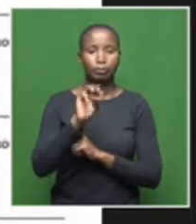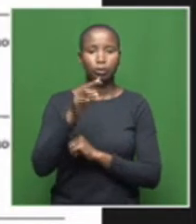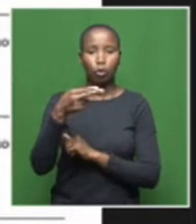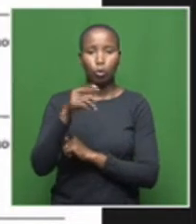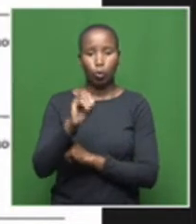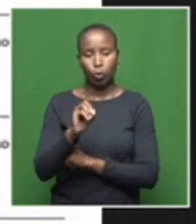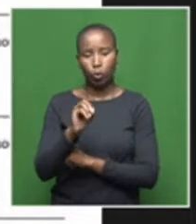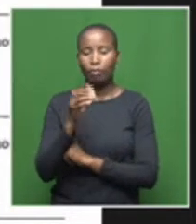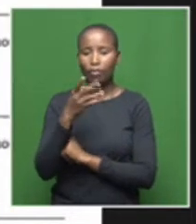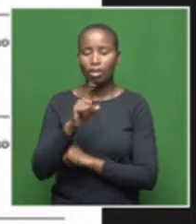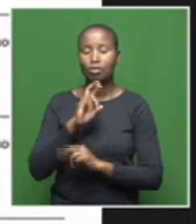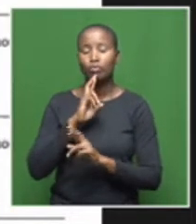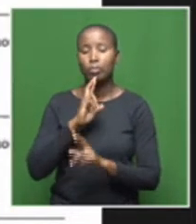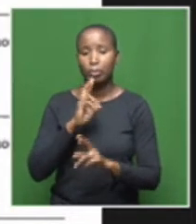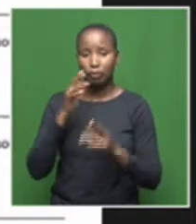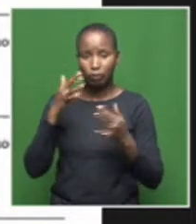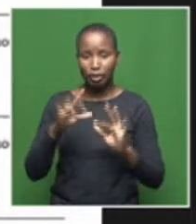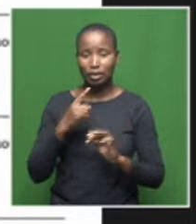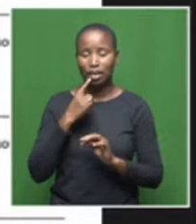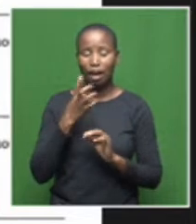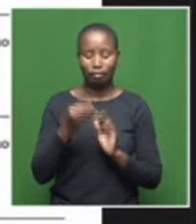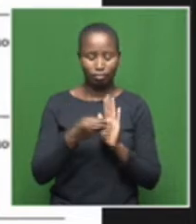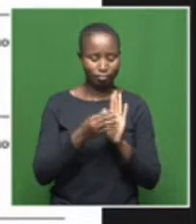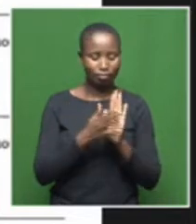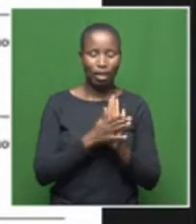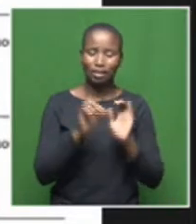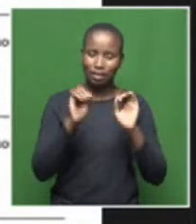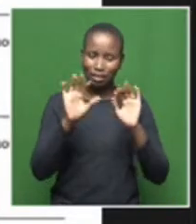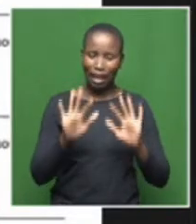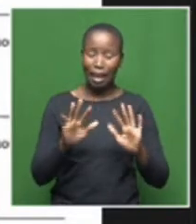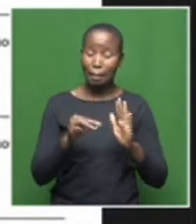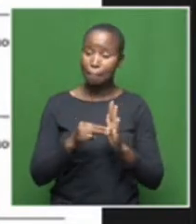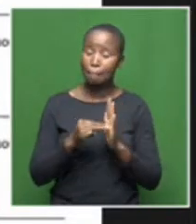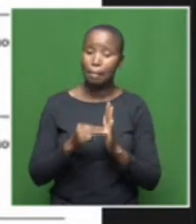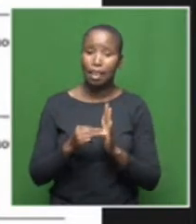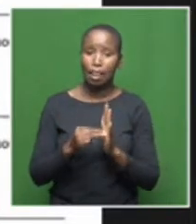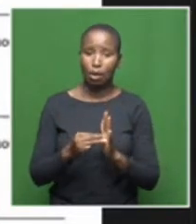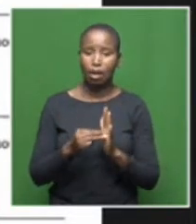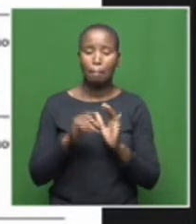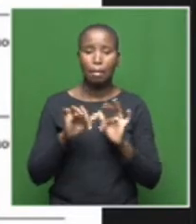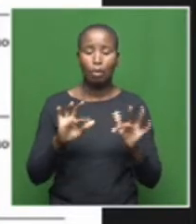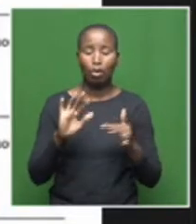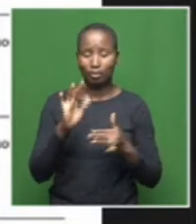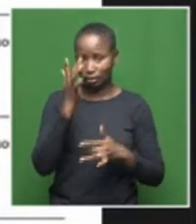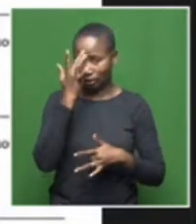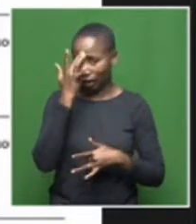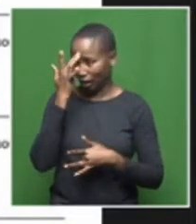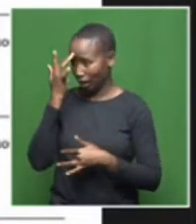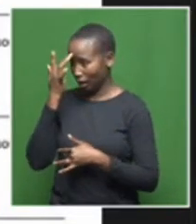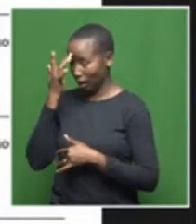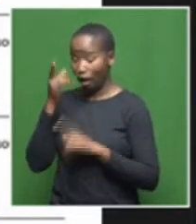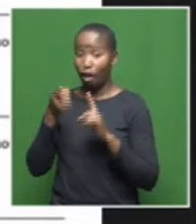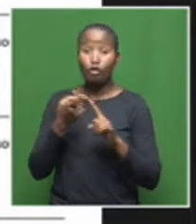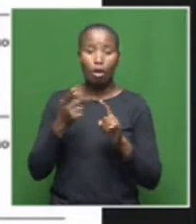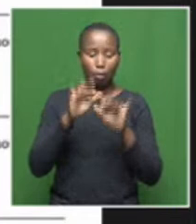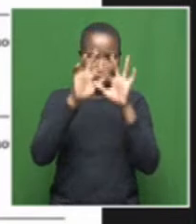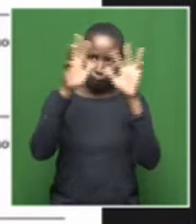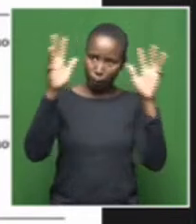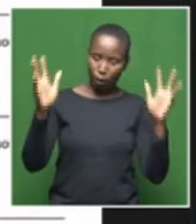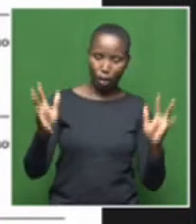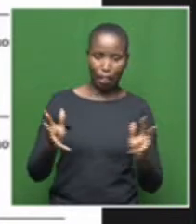reported that there were more than 10 million new cases in a week in the world, with more